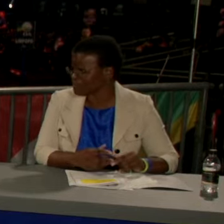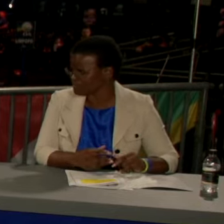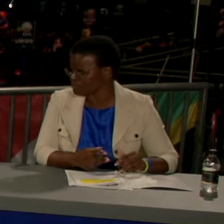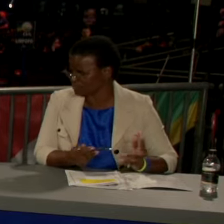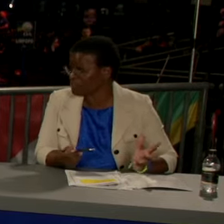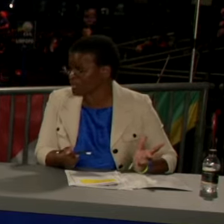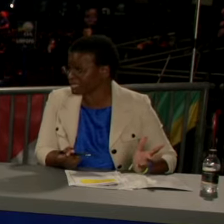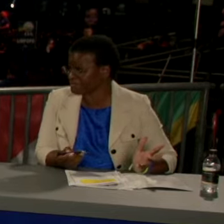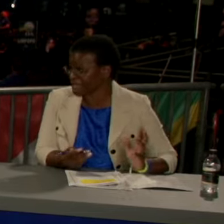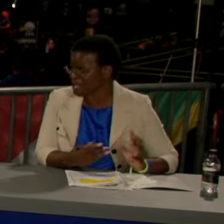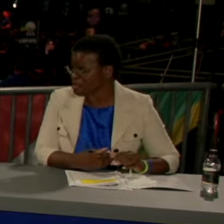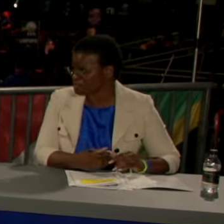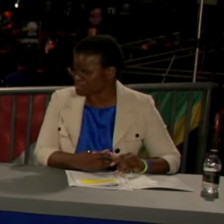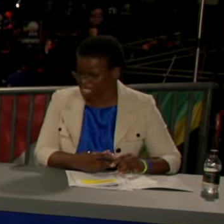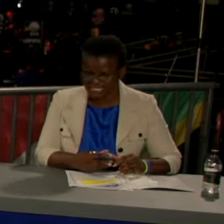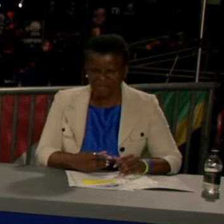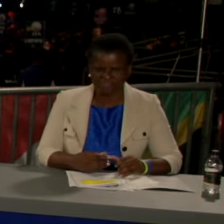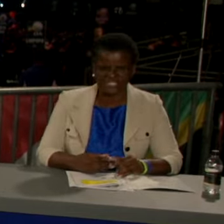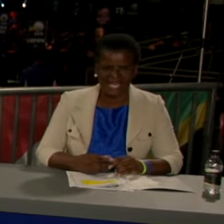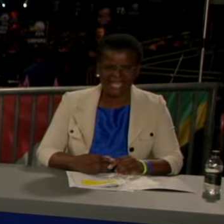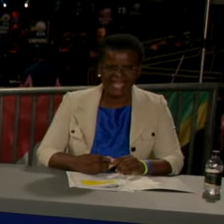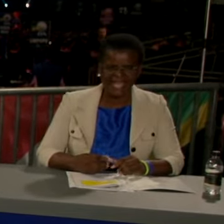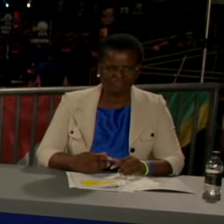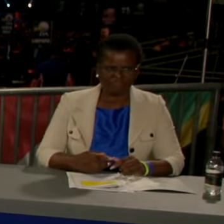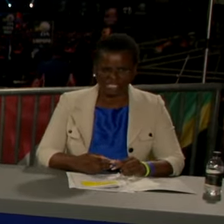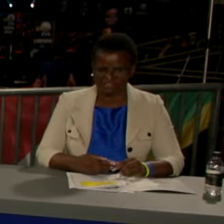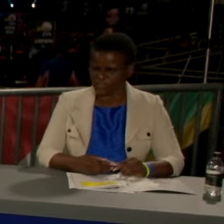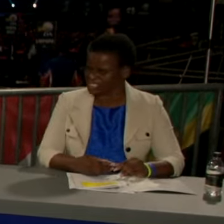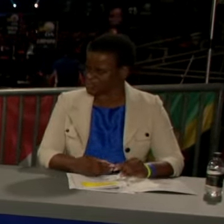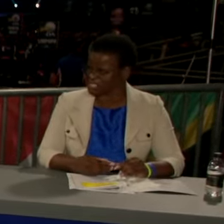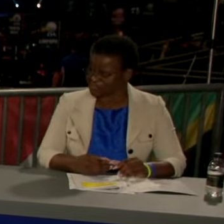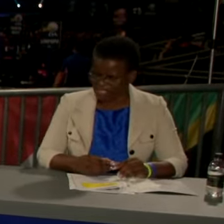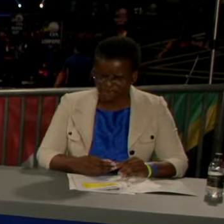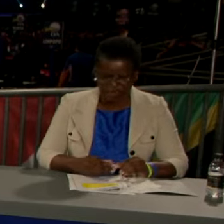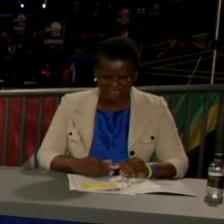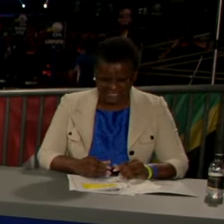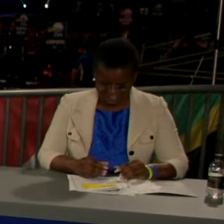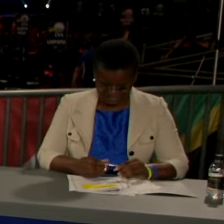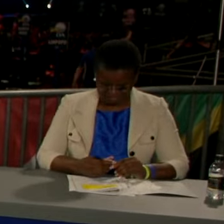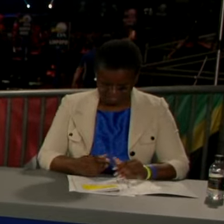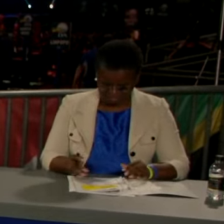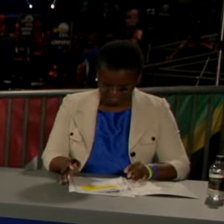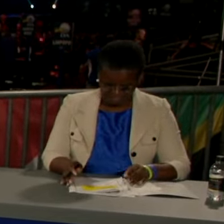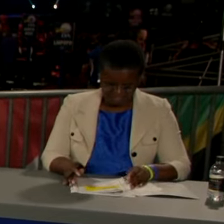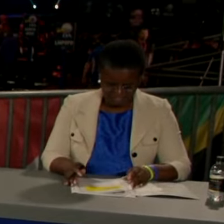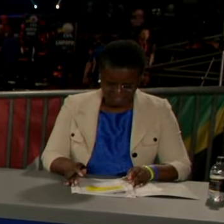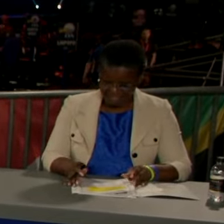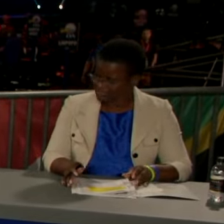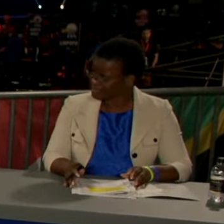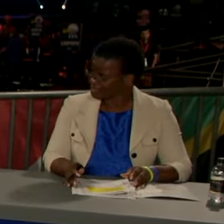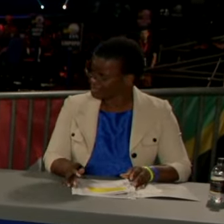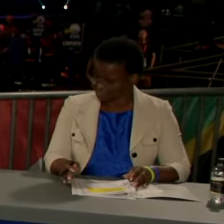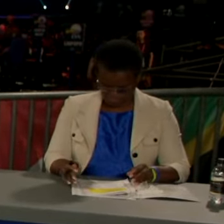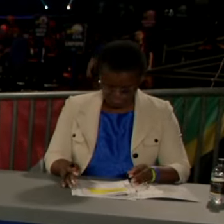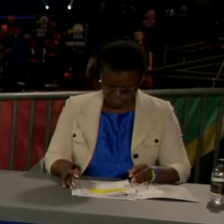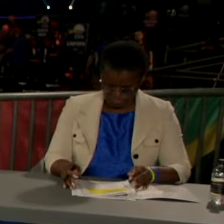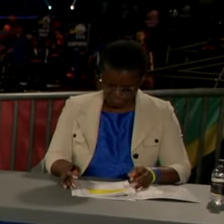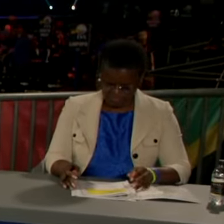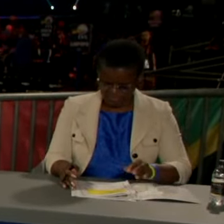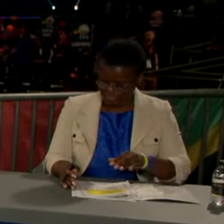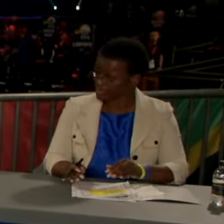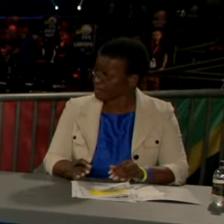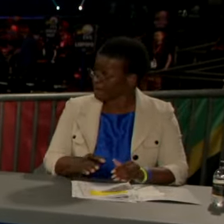excited for being the presiding officer for the 2023 Congress. Yes. What can we